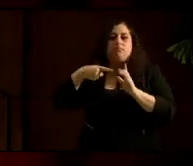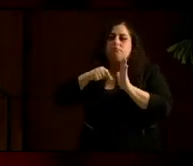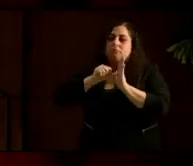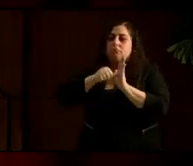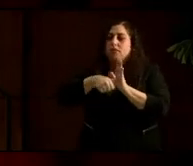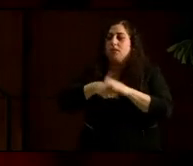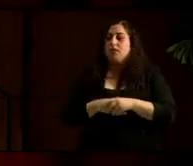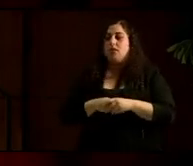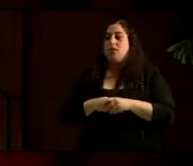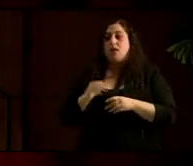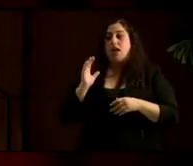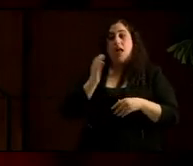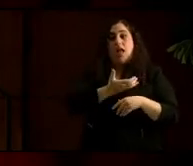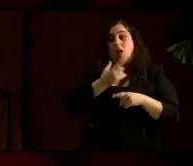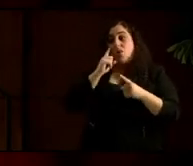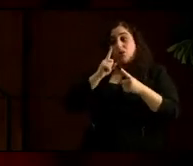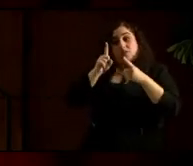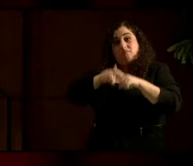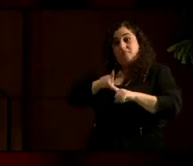ourselves.